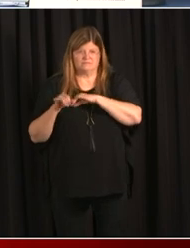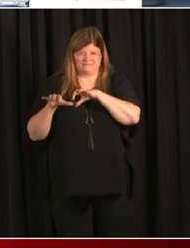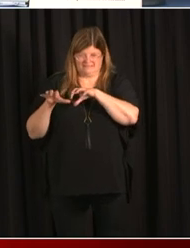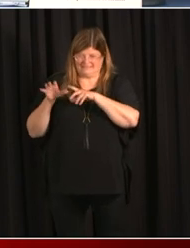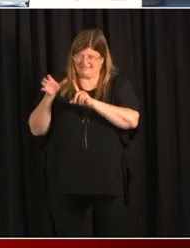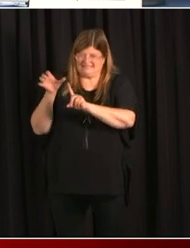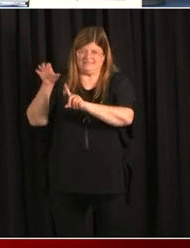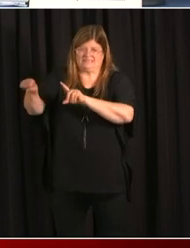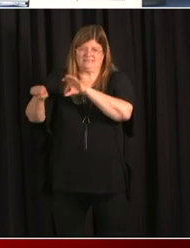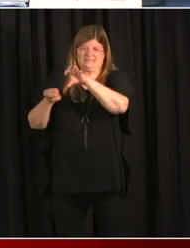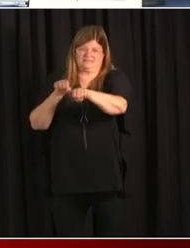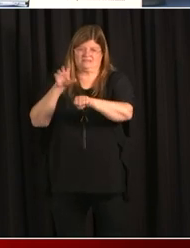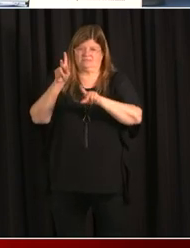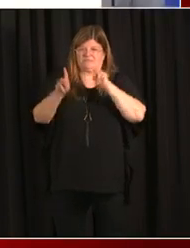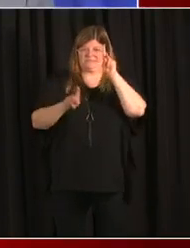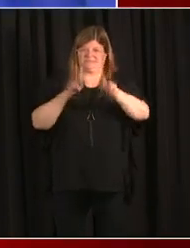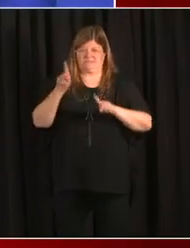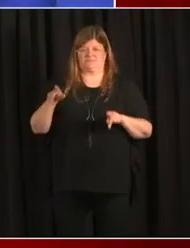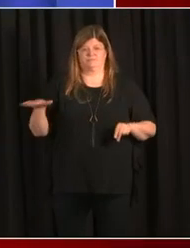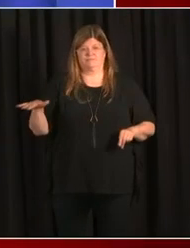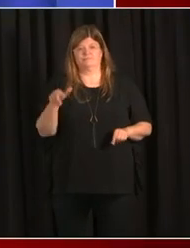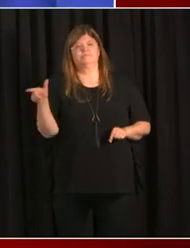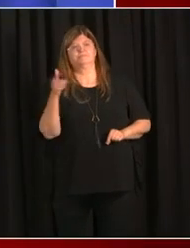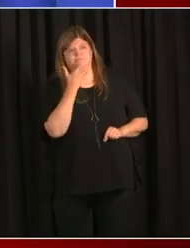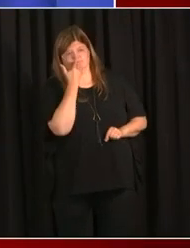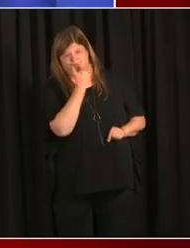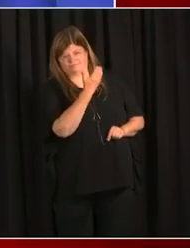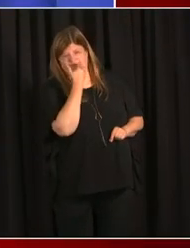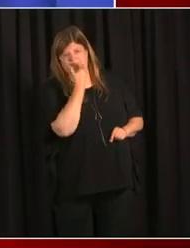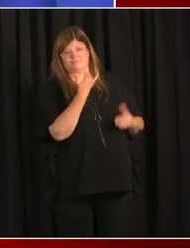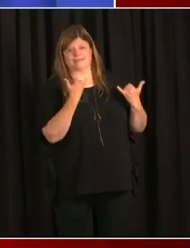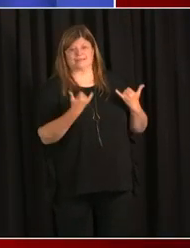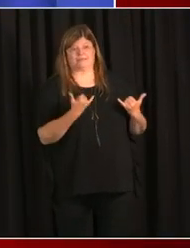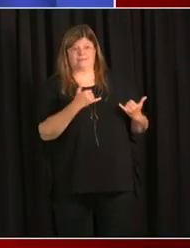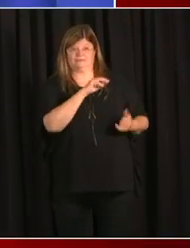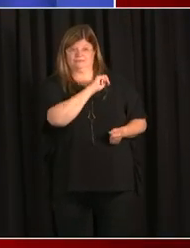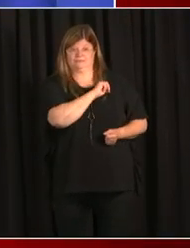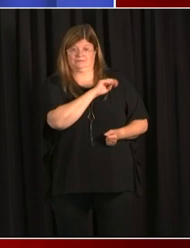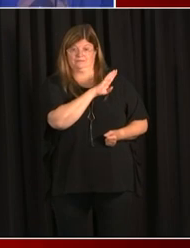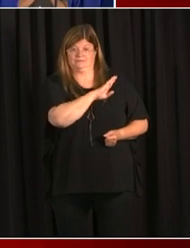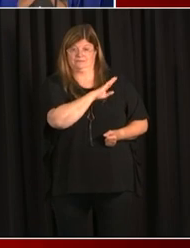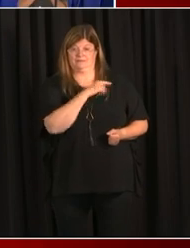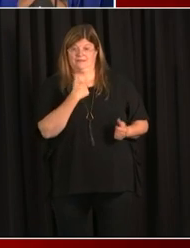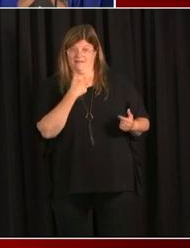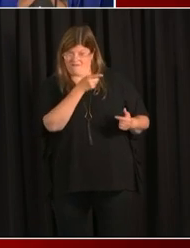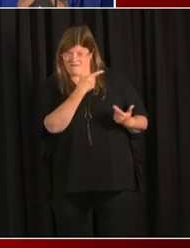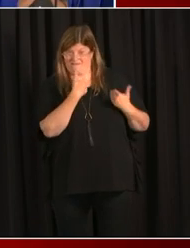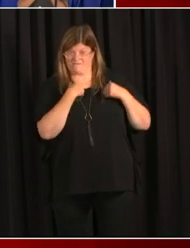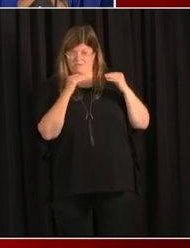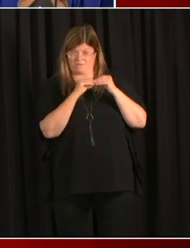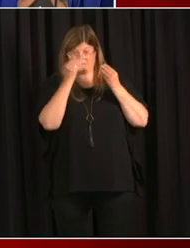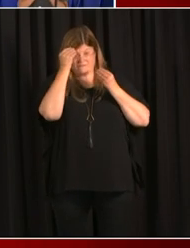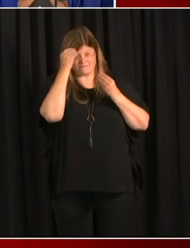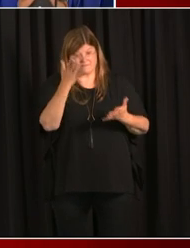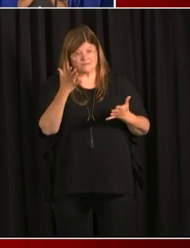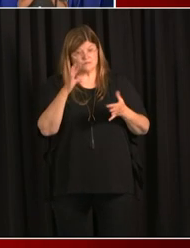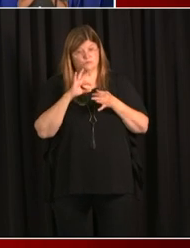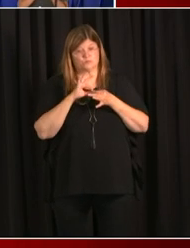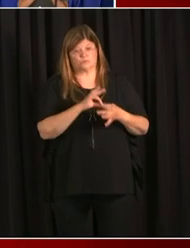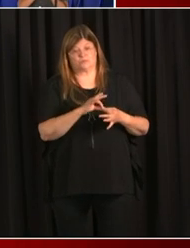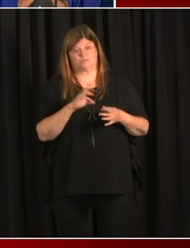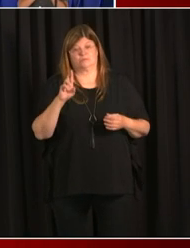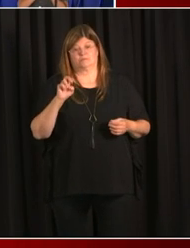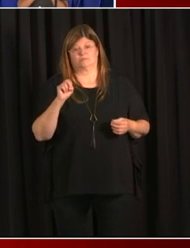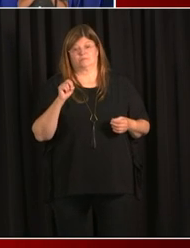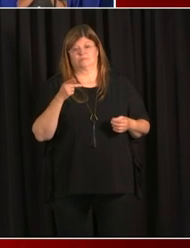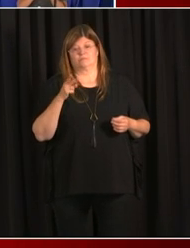population. Thank you. And Mayor Bowser, do you have any more information about the Republican National Convention next week? Any